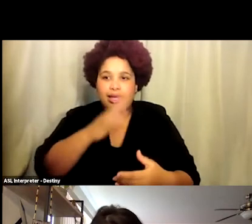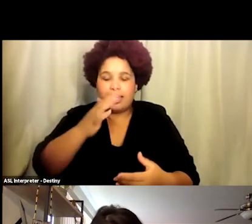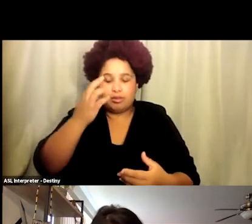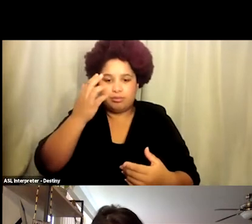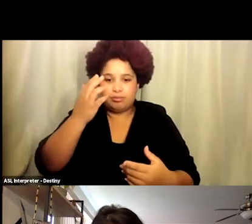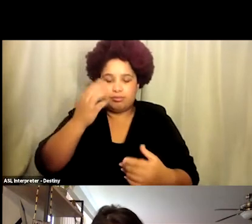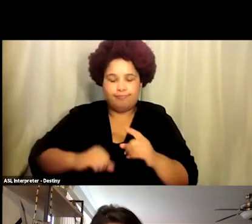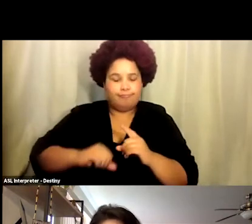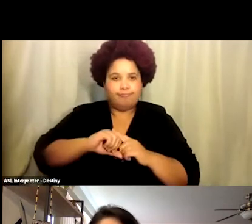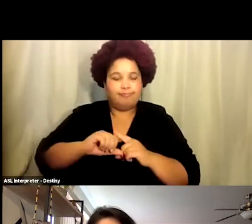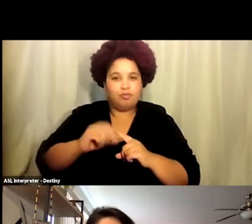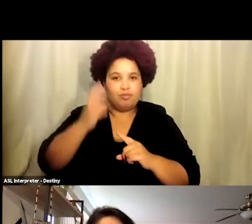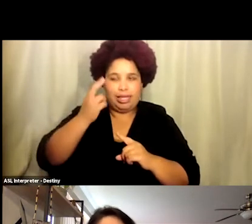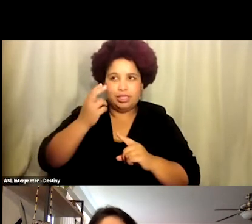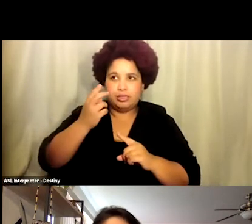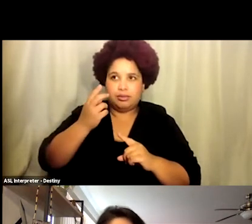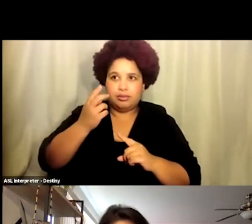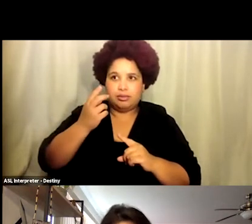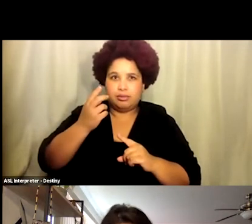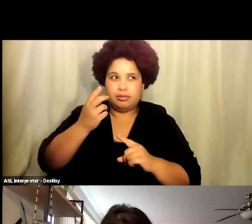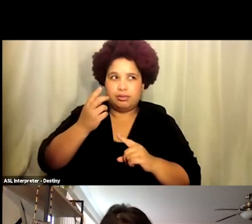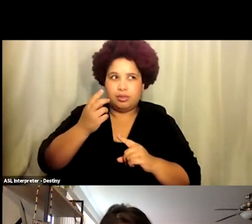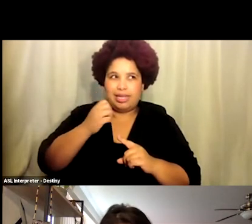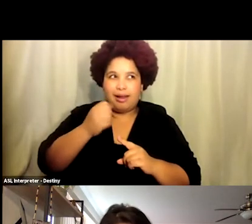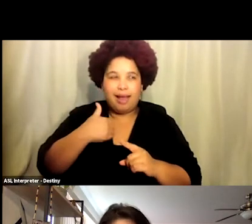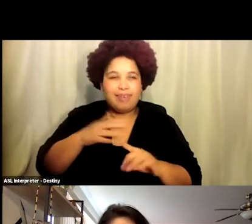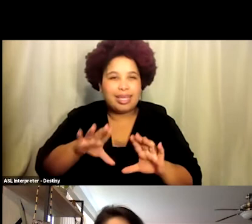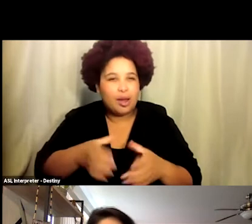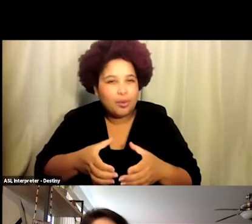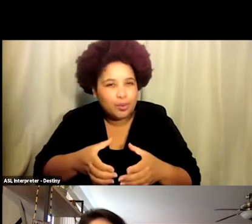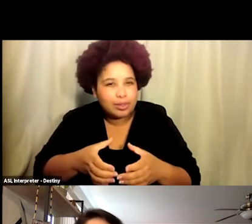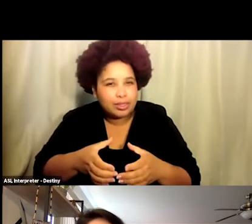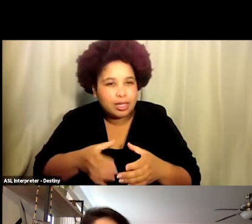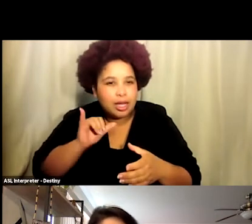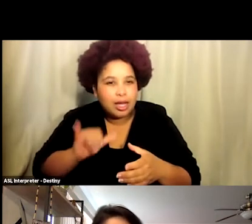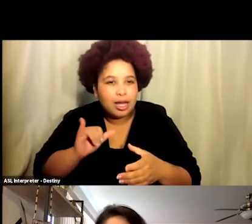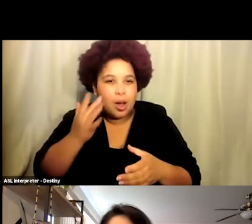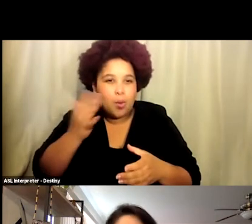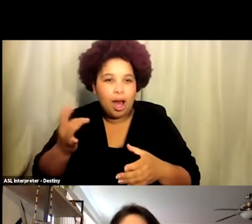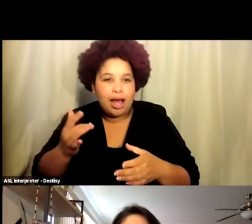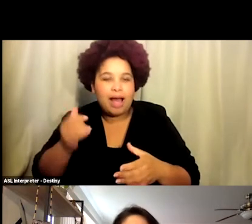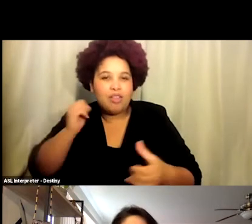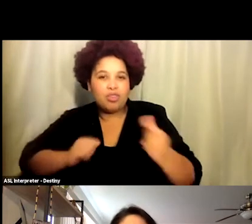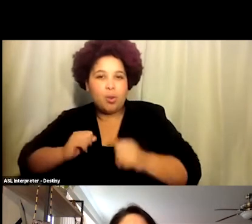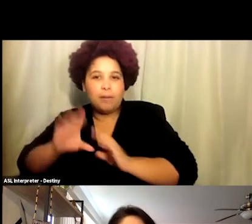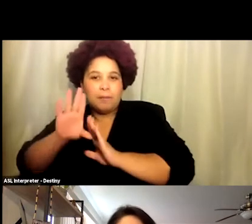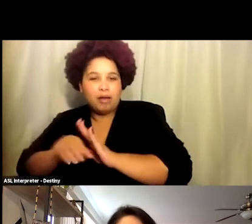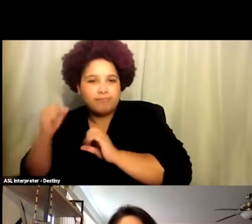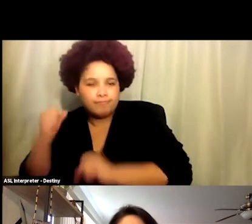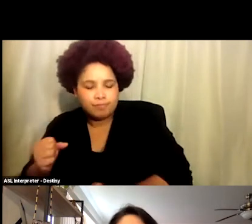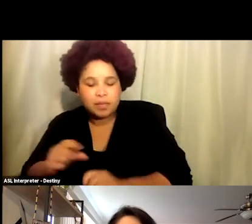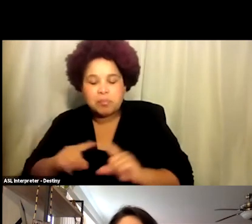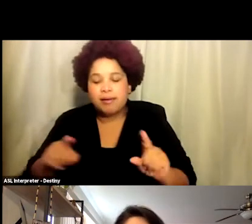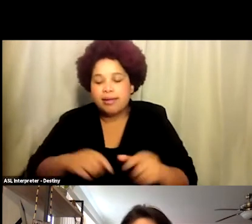me that there was even a lack of category. In part, that's because I have a stronger theater background, but doing the